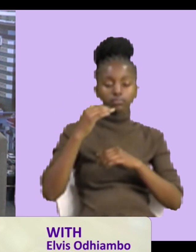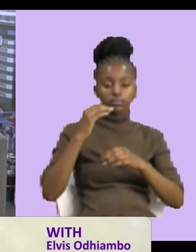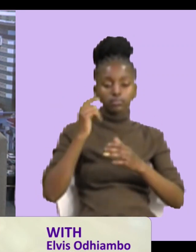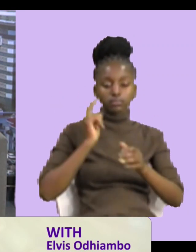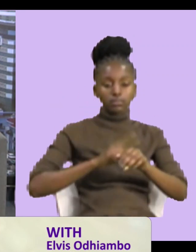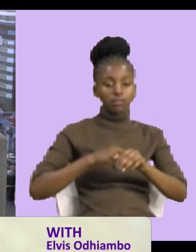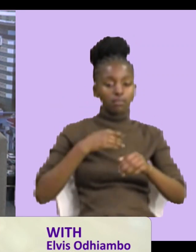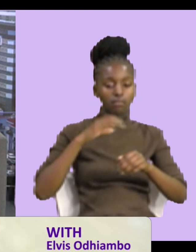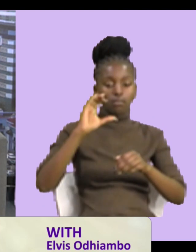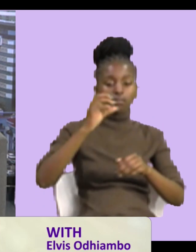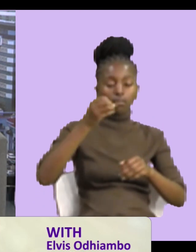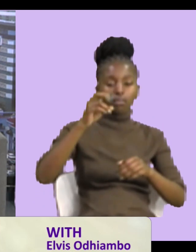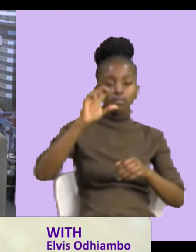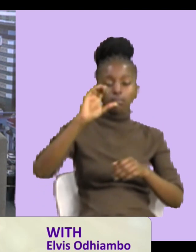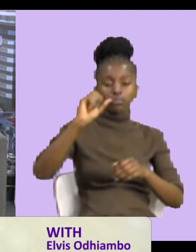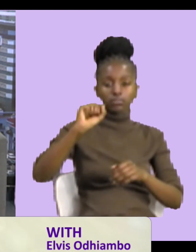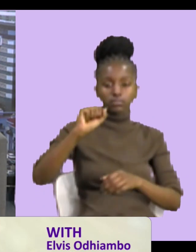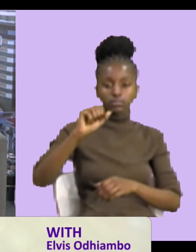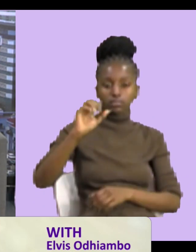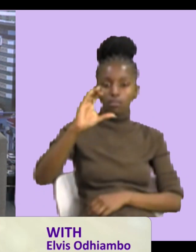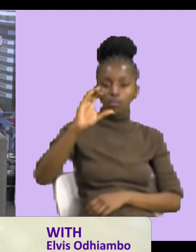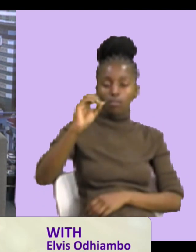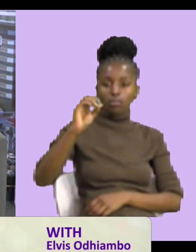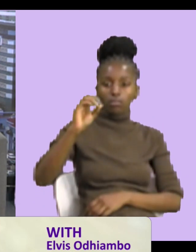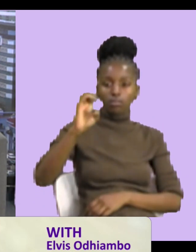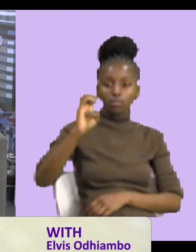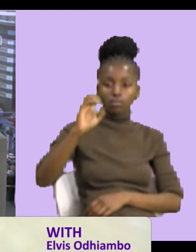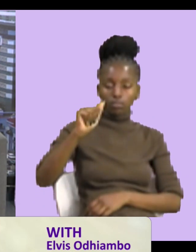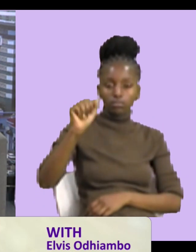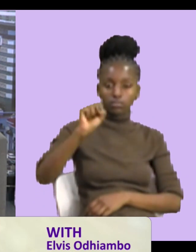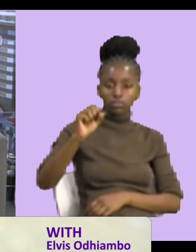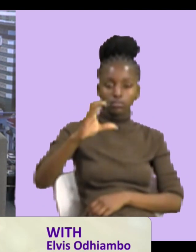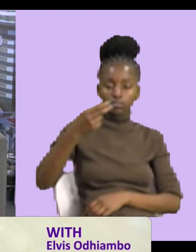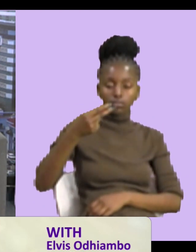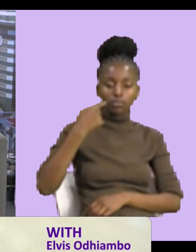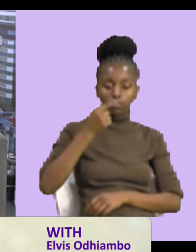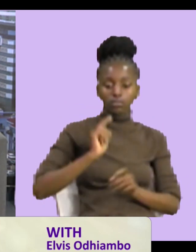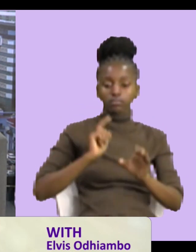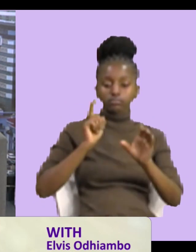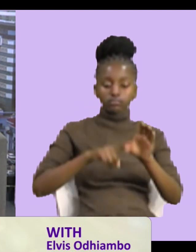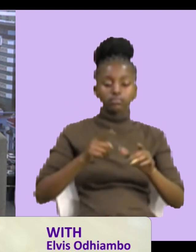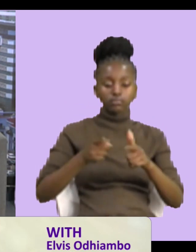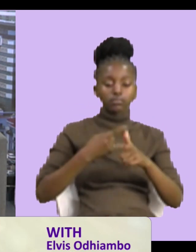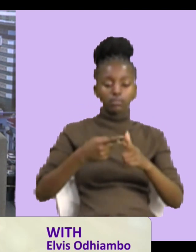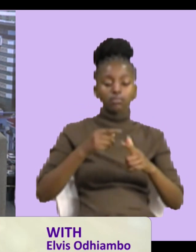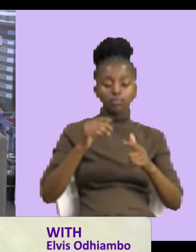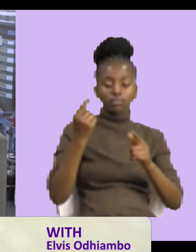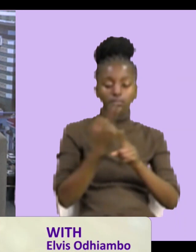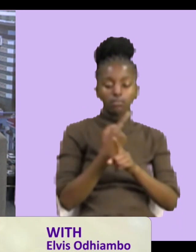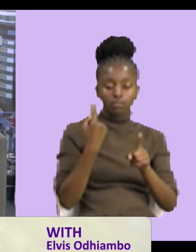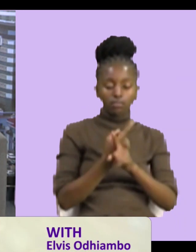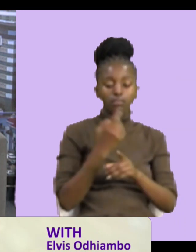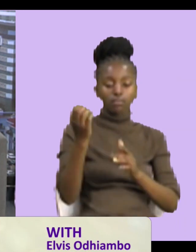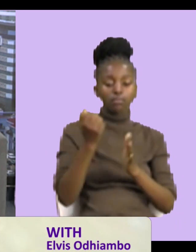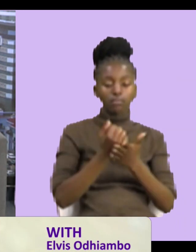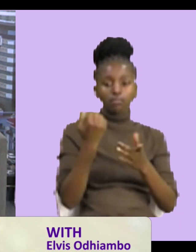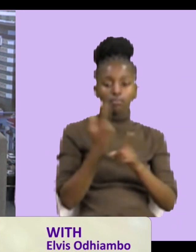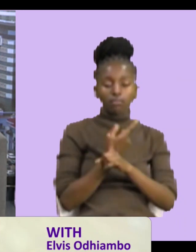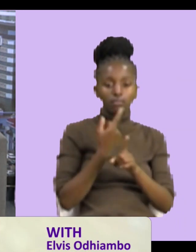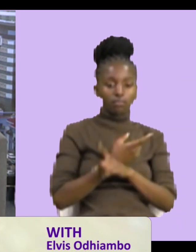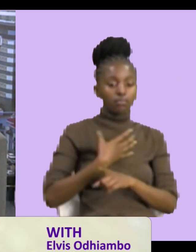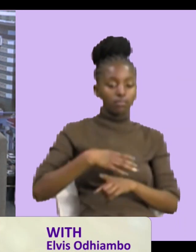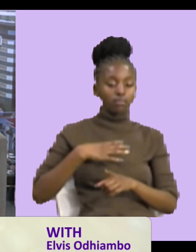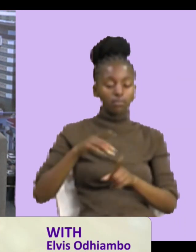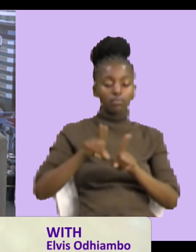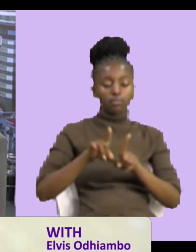made quite a number of signings, quite a number of differences with the squad. They enjoyed for the better part of the opening season at the